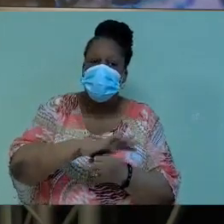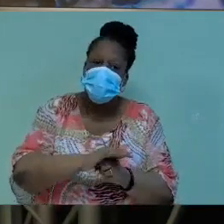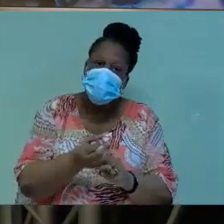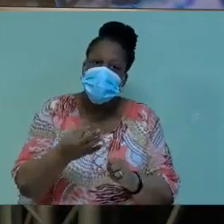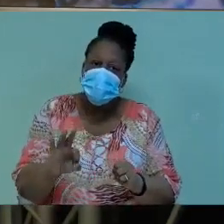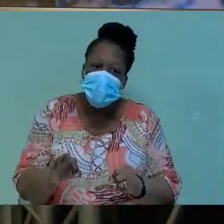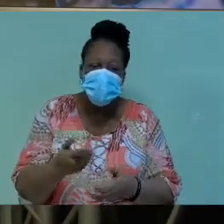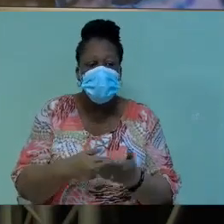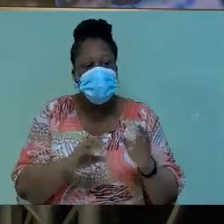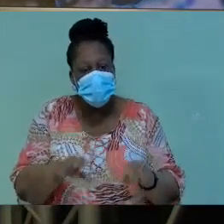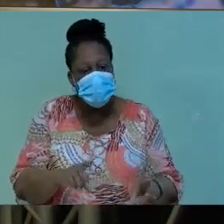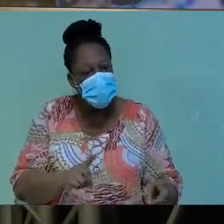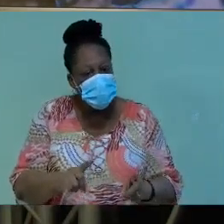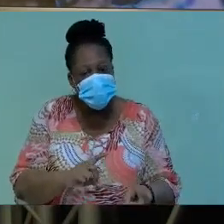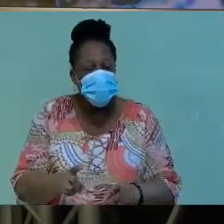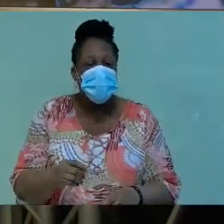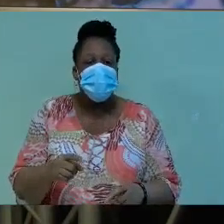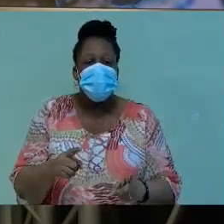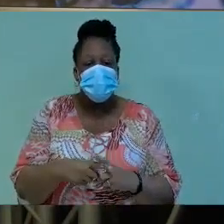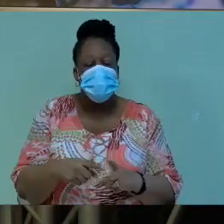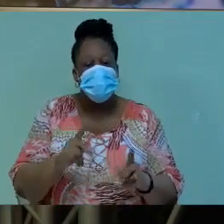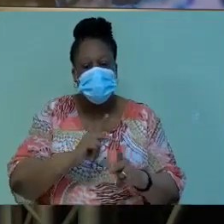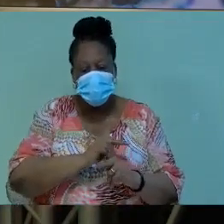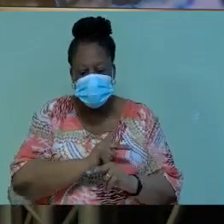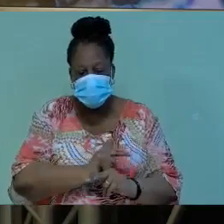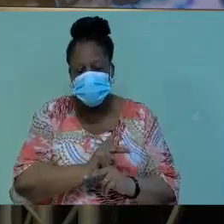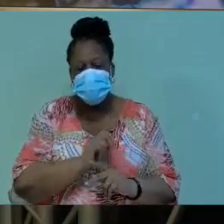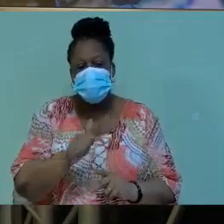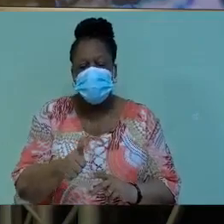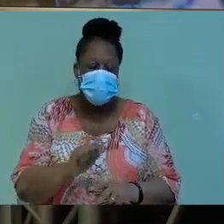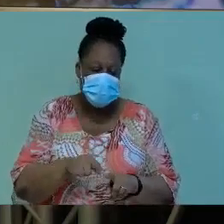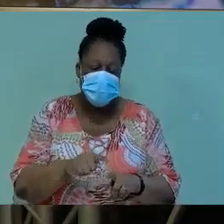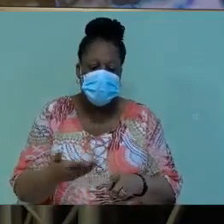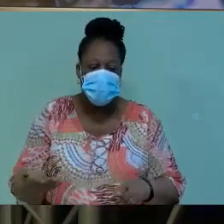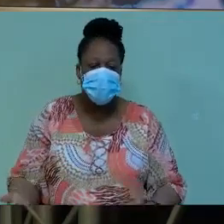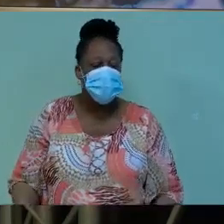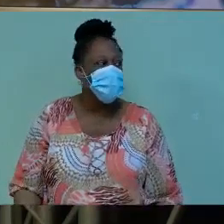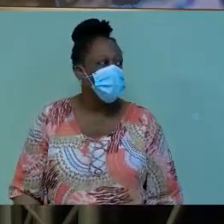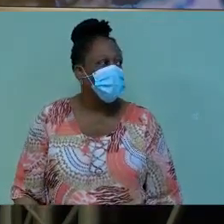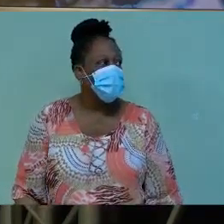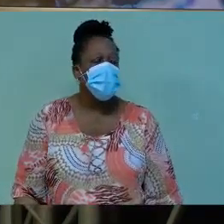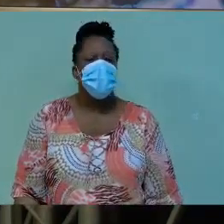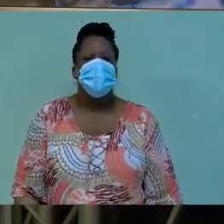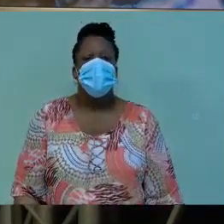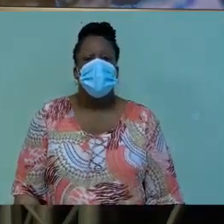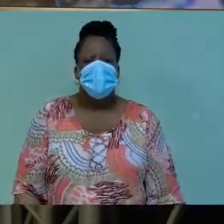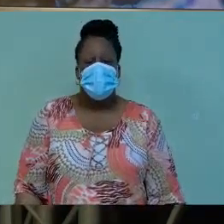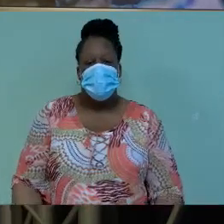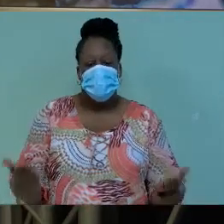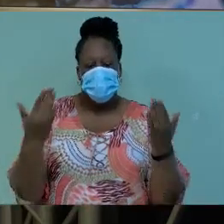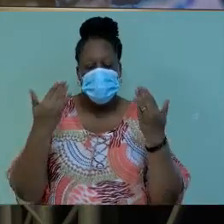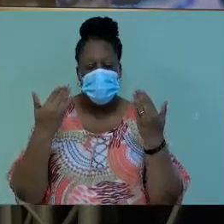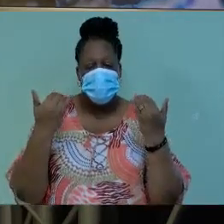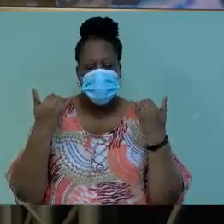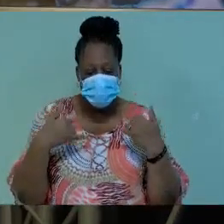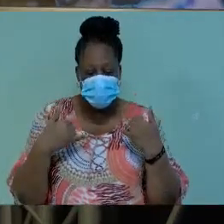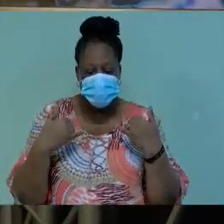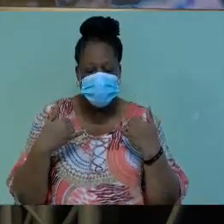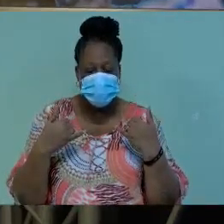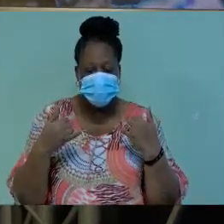We closely monitor and limit the number of persons that are present in the customer service area, as said